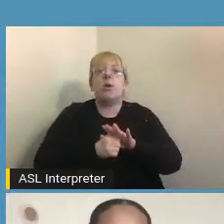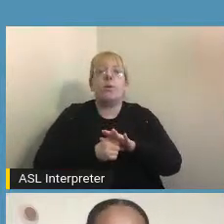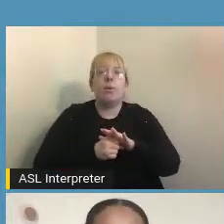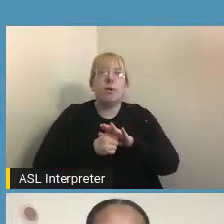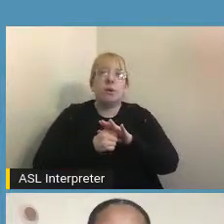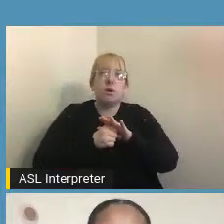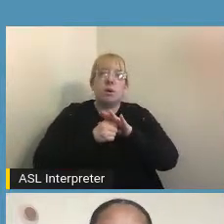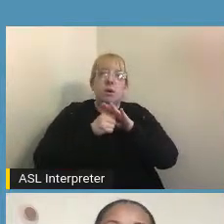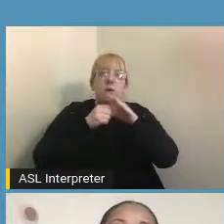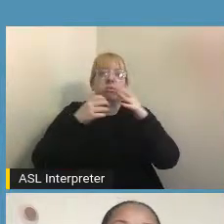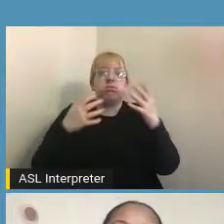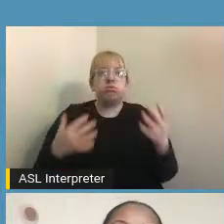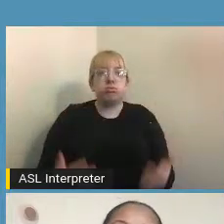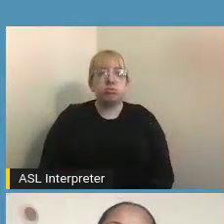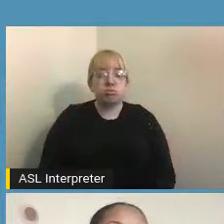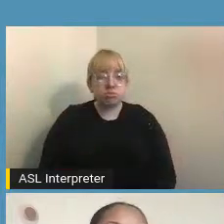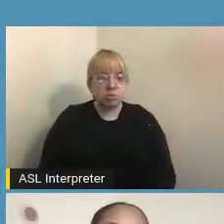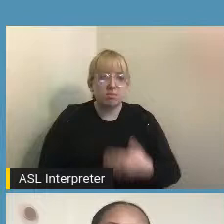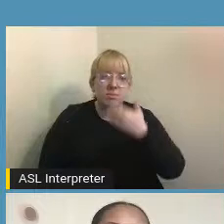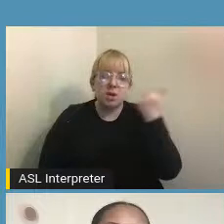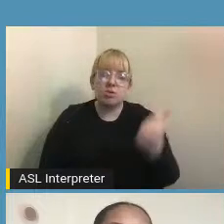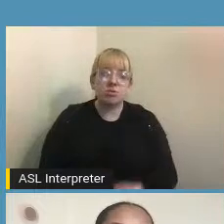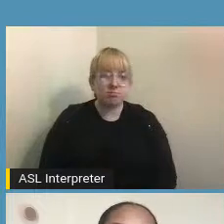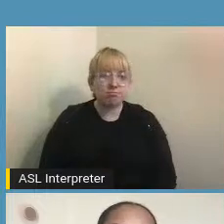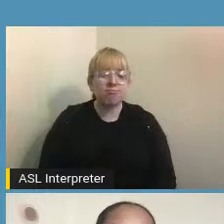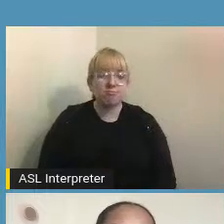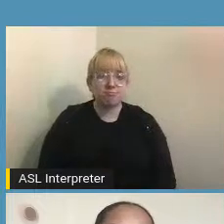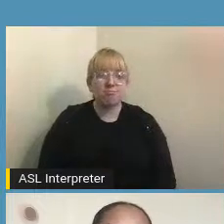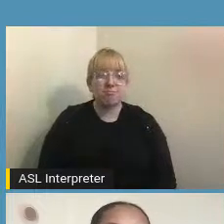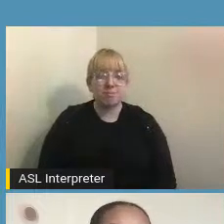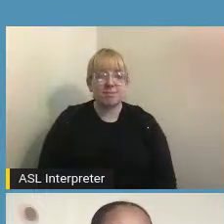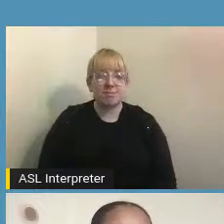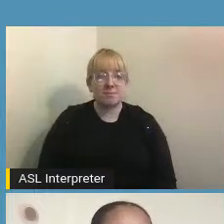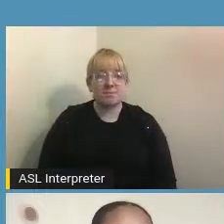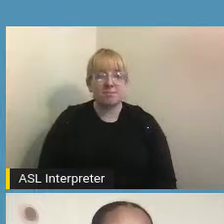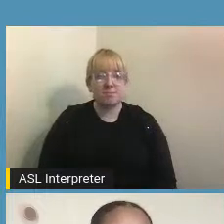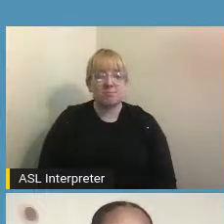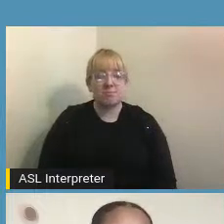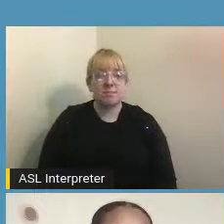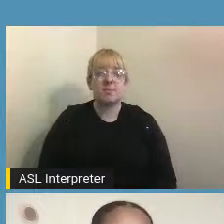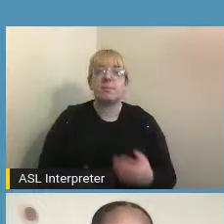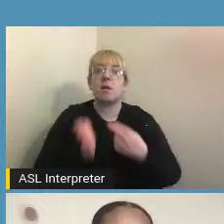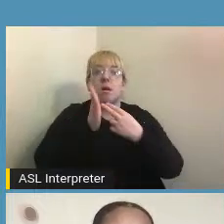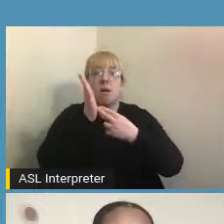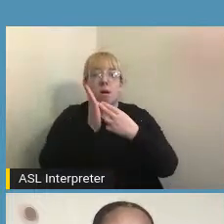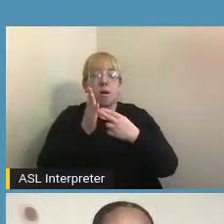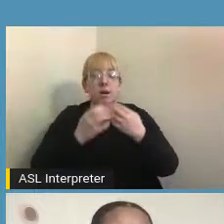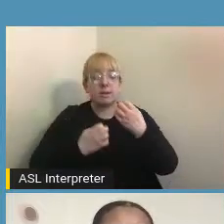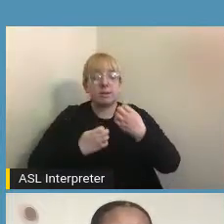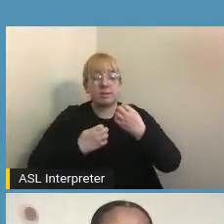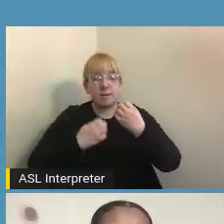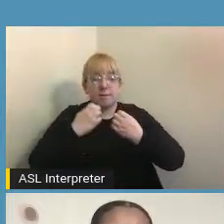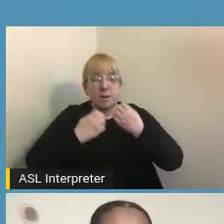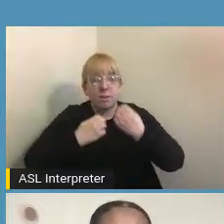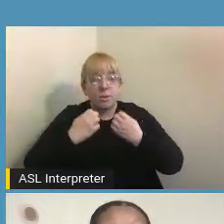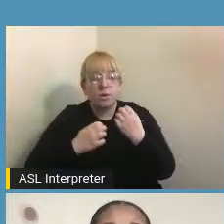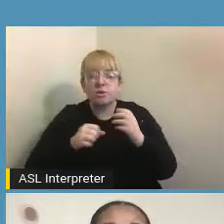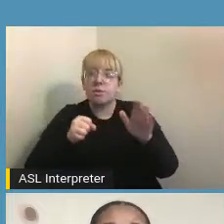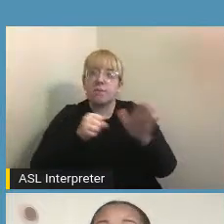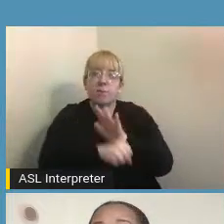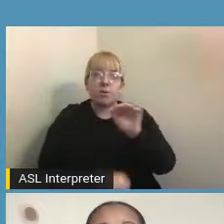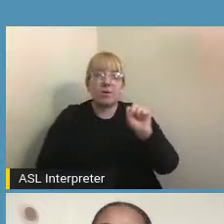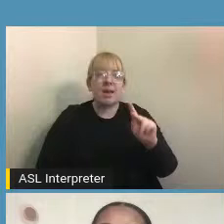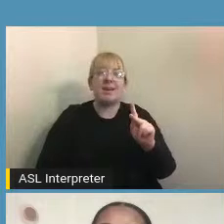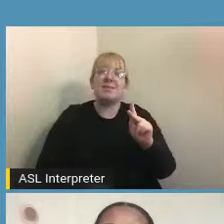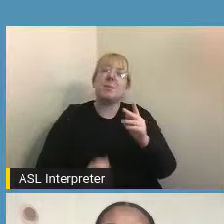happen. Like I previously mentioned, after you take an honest evaluation of the full ask, be honest.